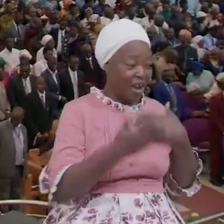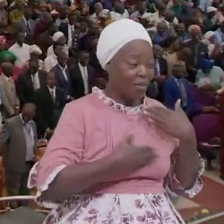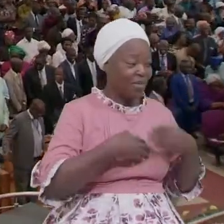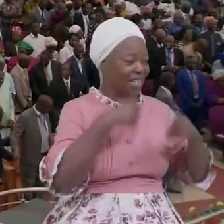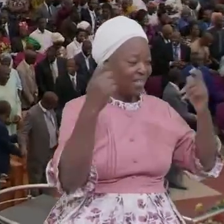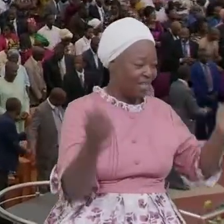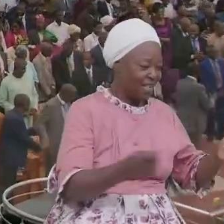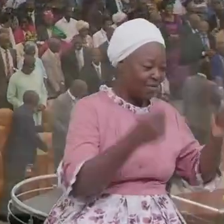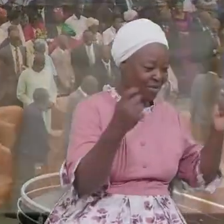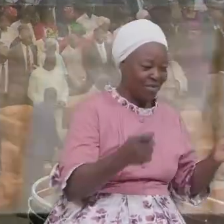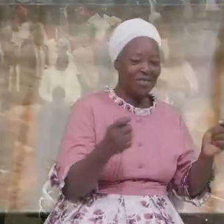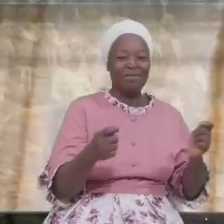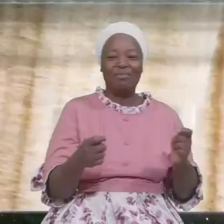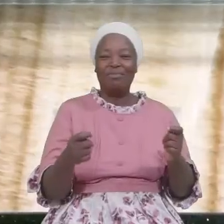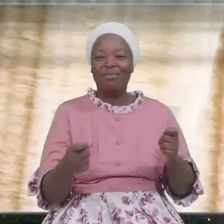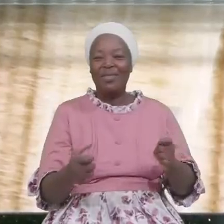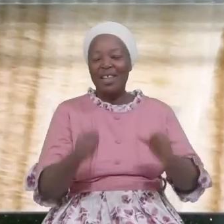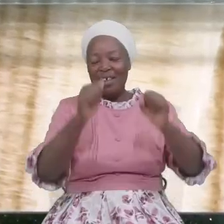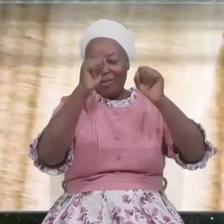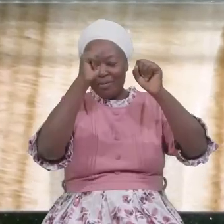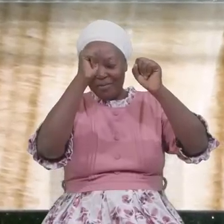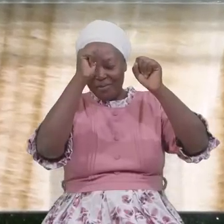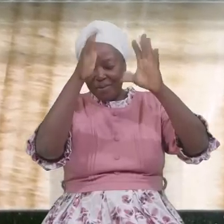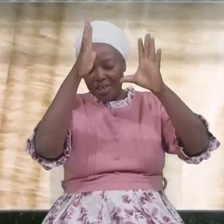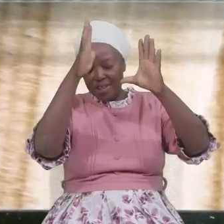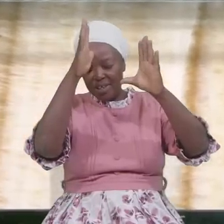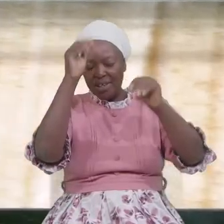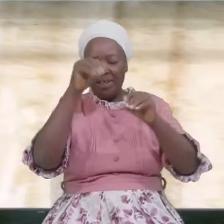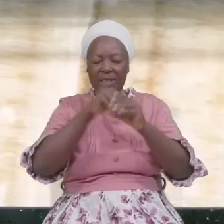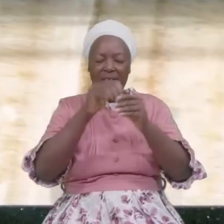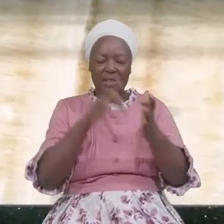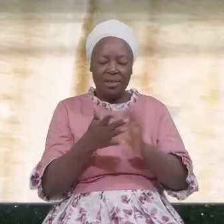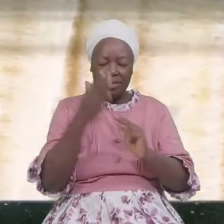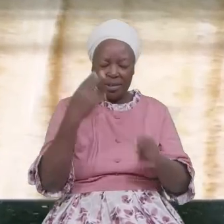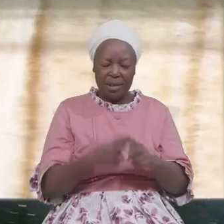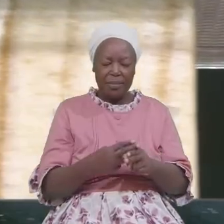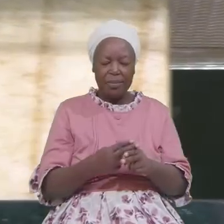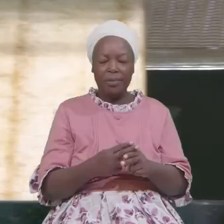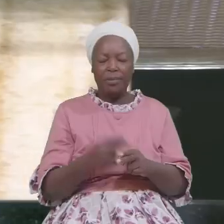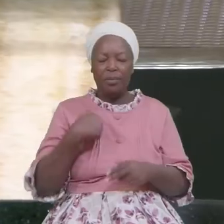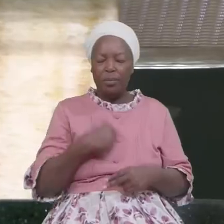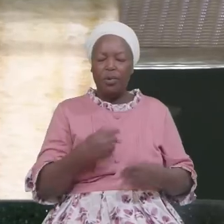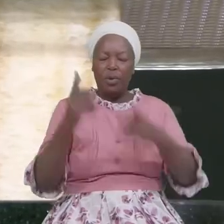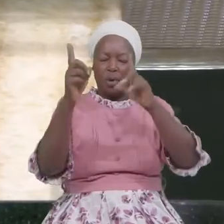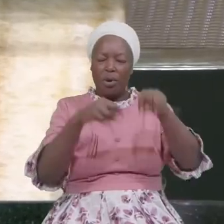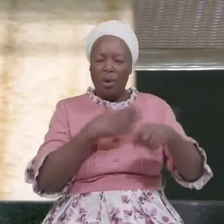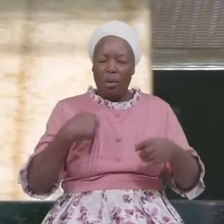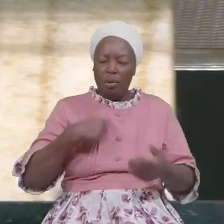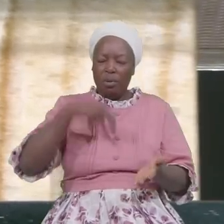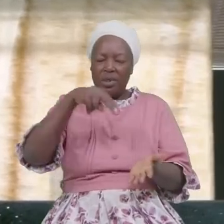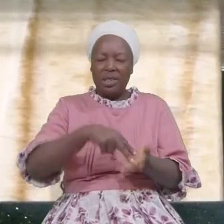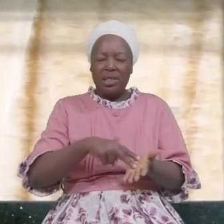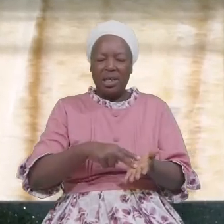Father, in Jesus' name, we come and we stand